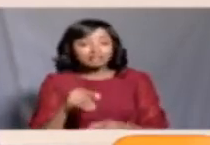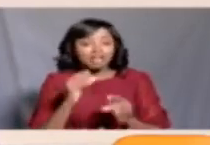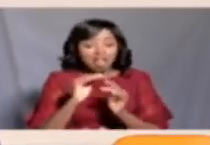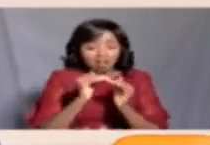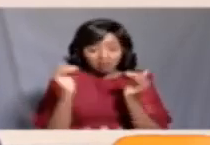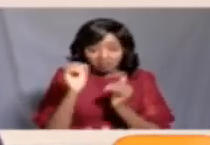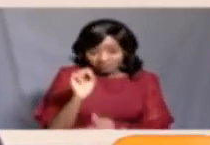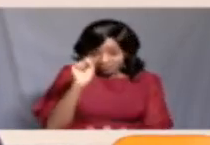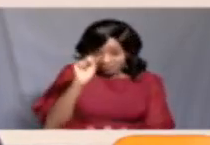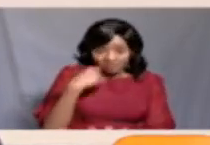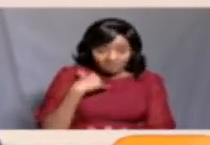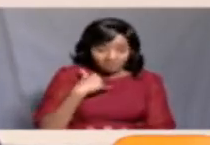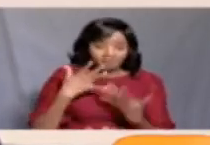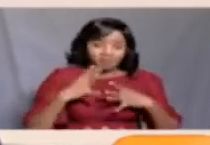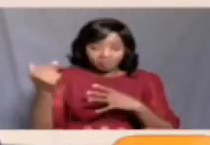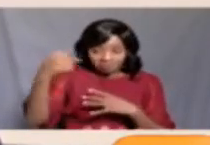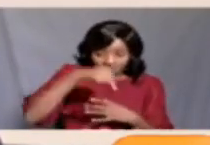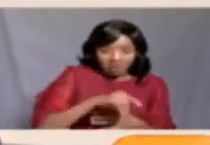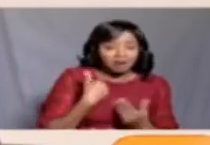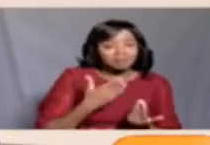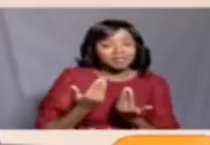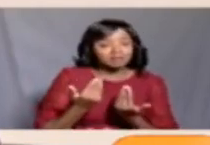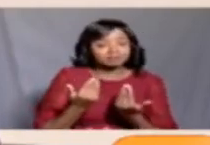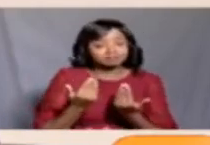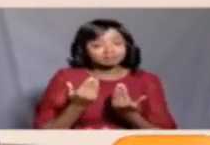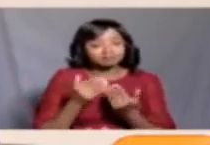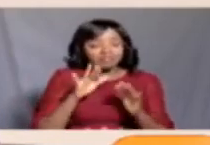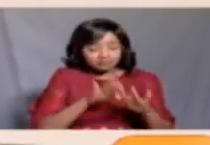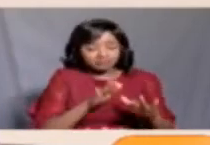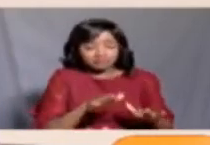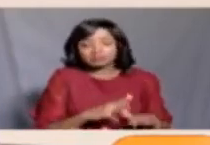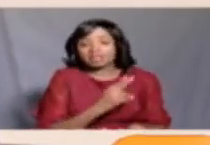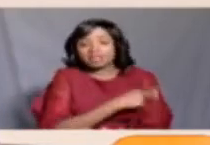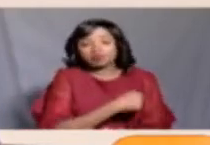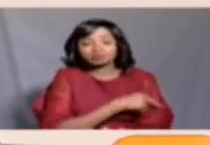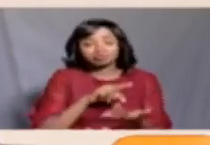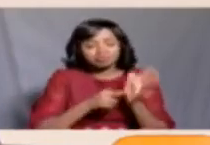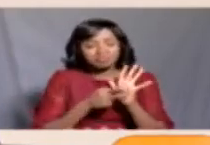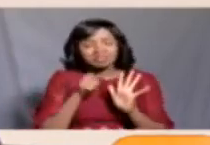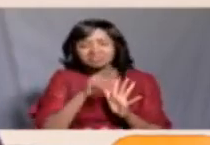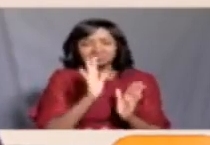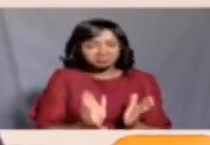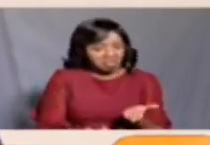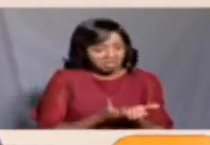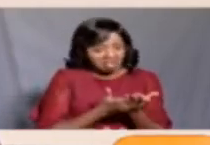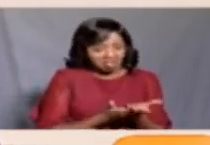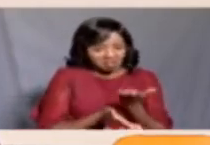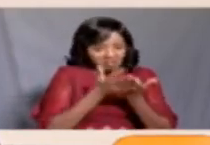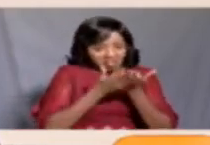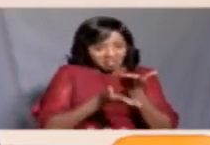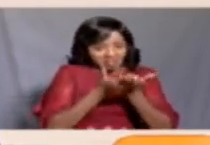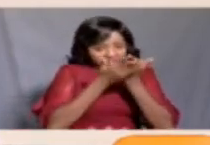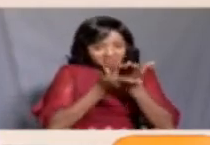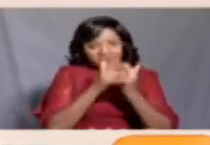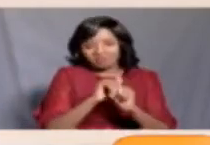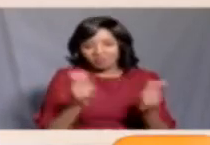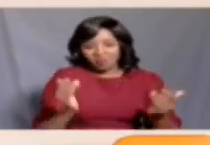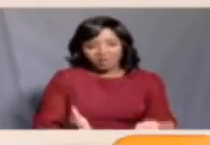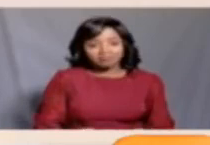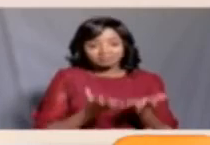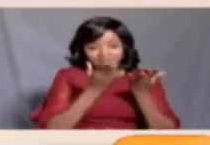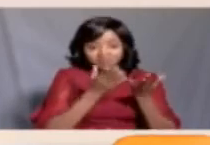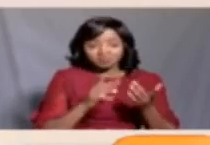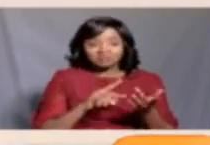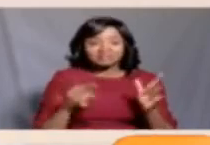will have inpatient clinics. So to me, I think we're starting to build it. I like to say we're building the matatu as we drive it. And this matatu